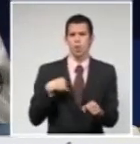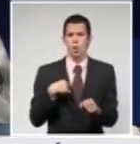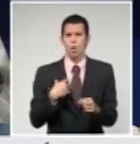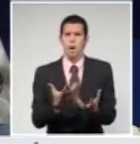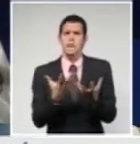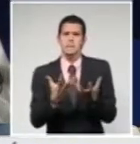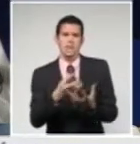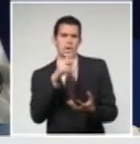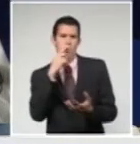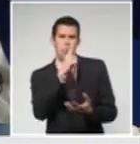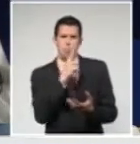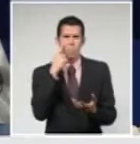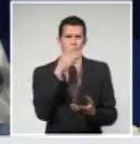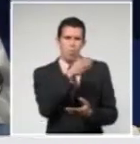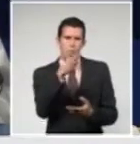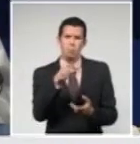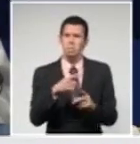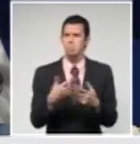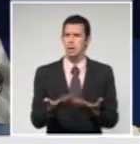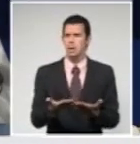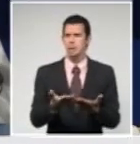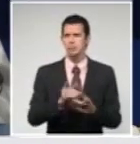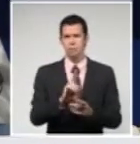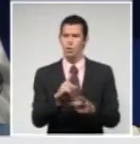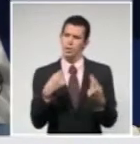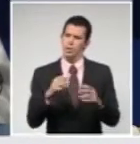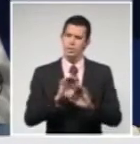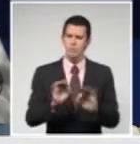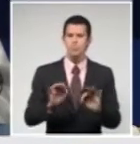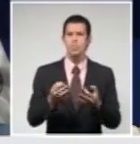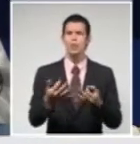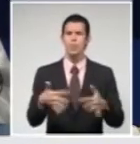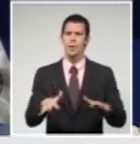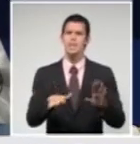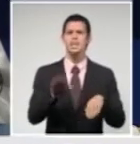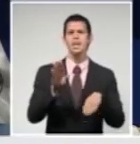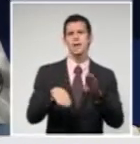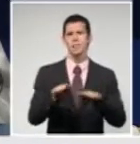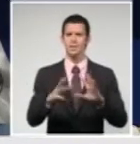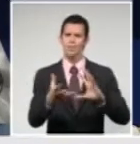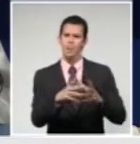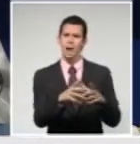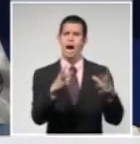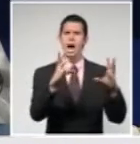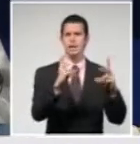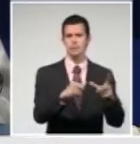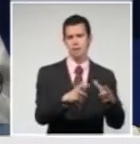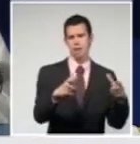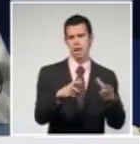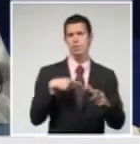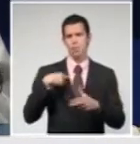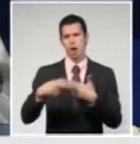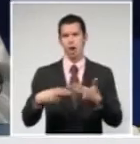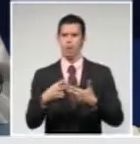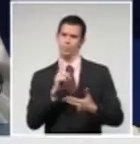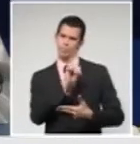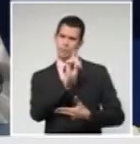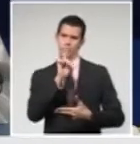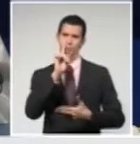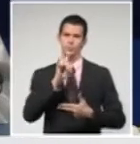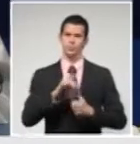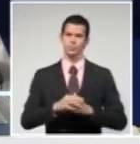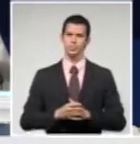All of the 5 positive cases diagnosed yesterday are Cubans, confirmed case